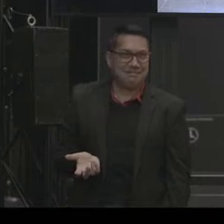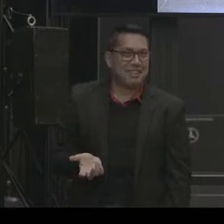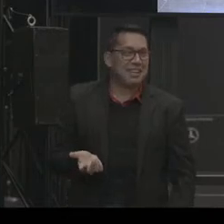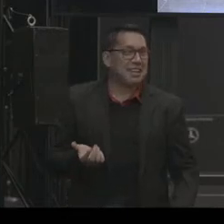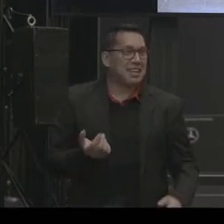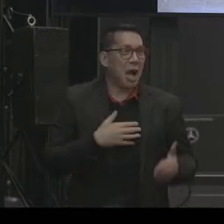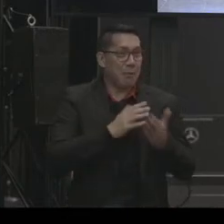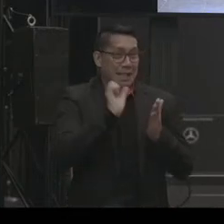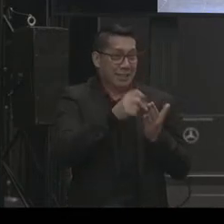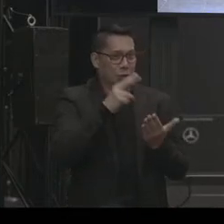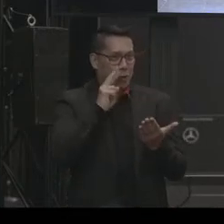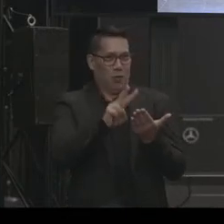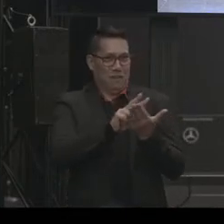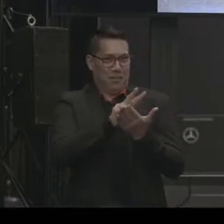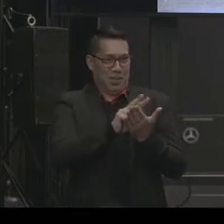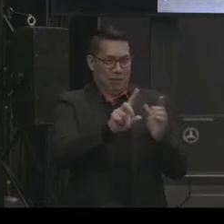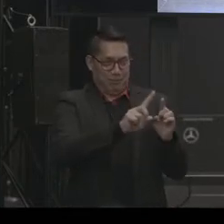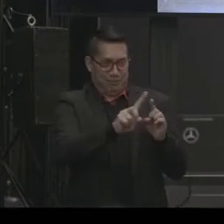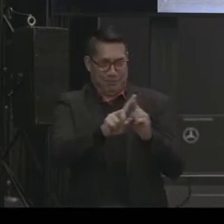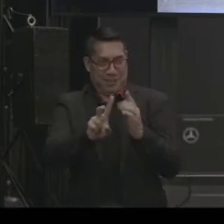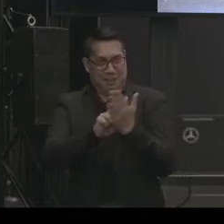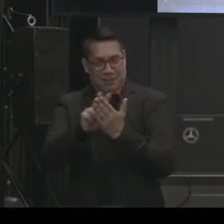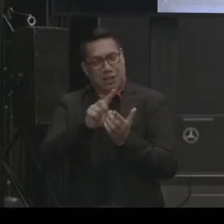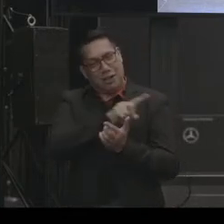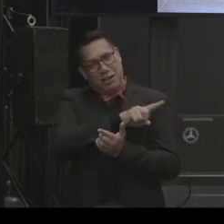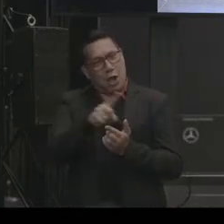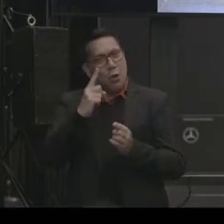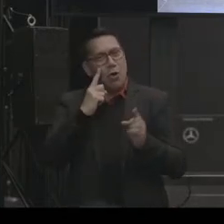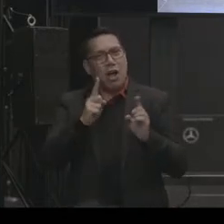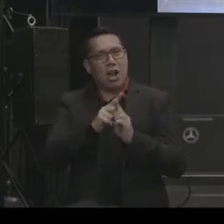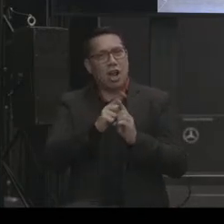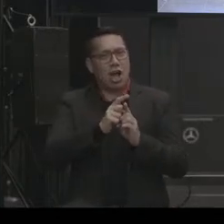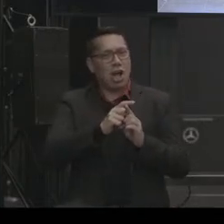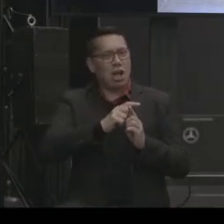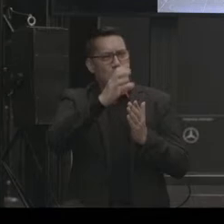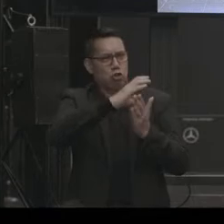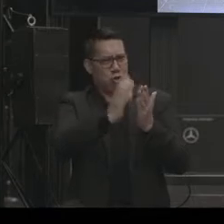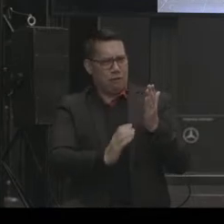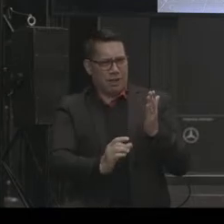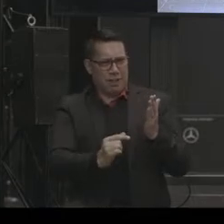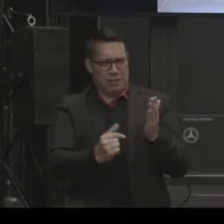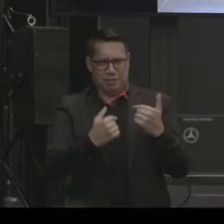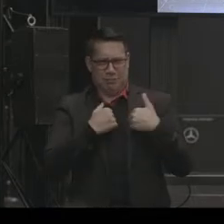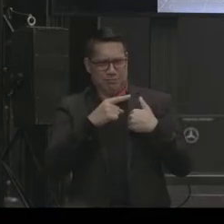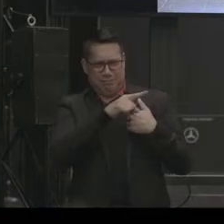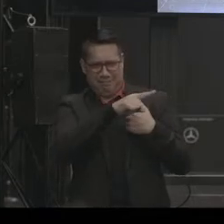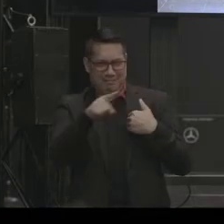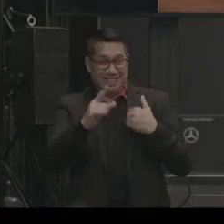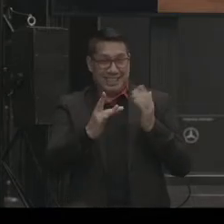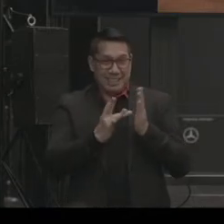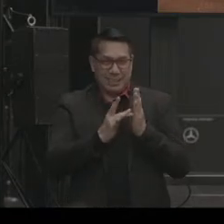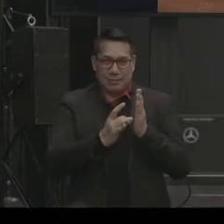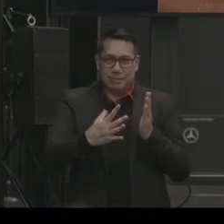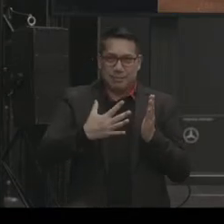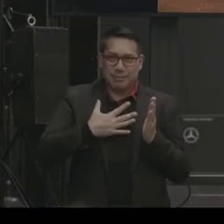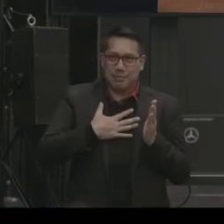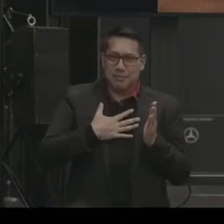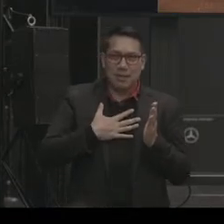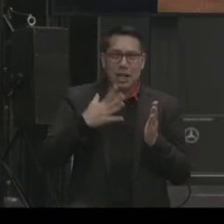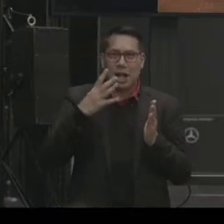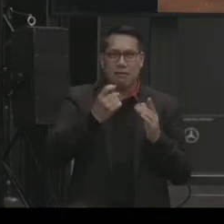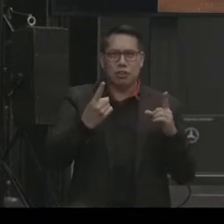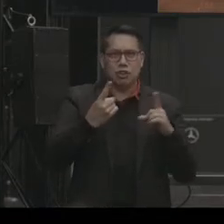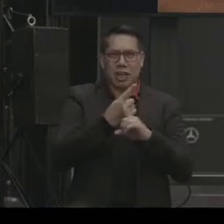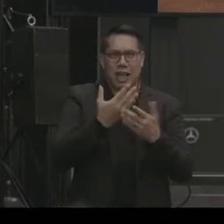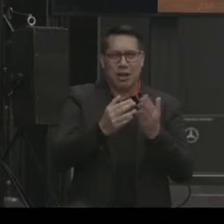I mean, yes, I watch the videos, and it just looks like choreography to me. I mean, that I don't technically have to change